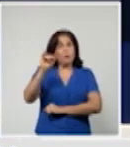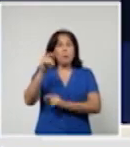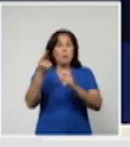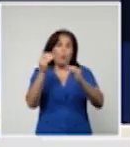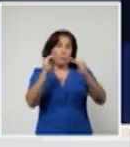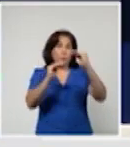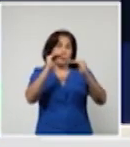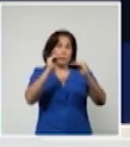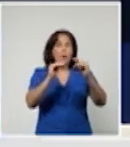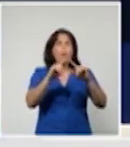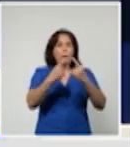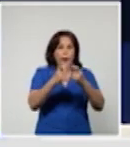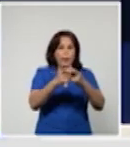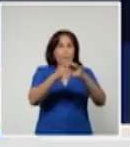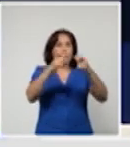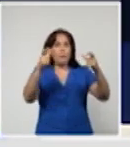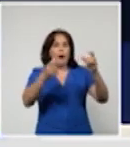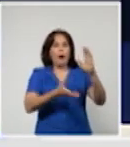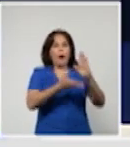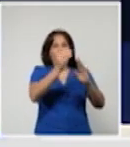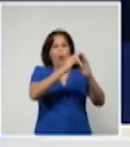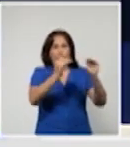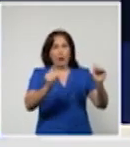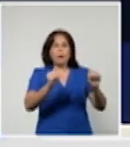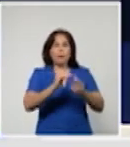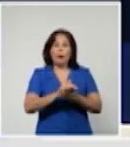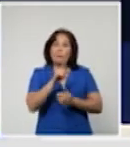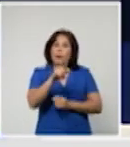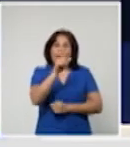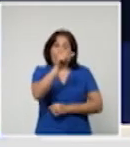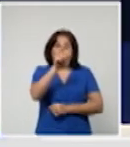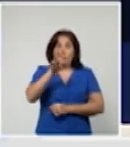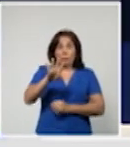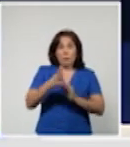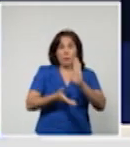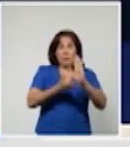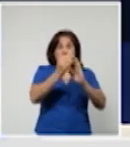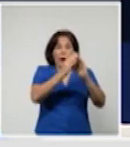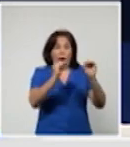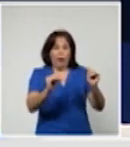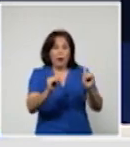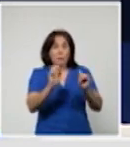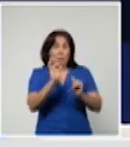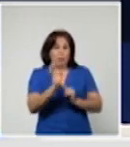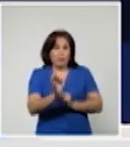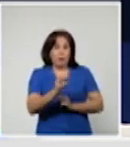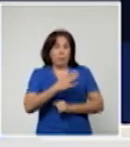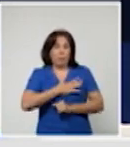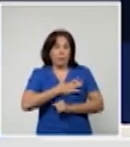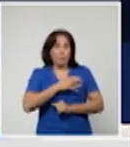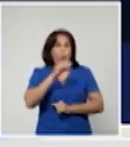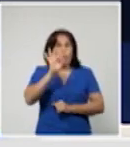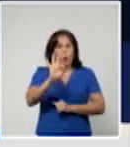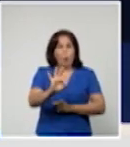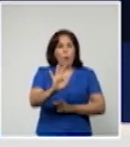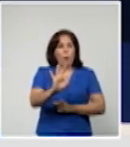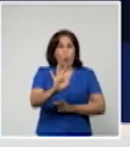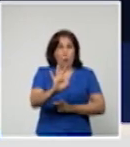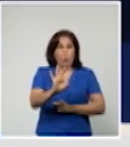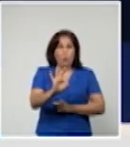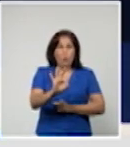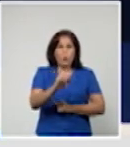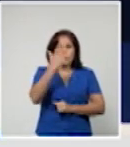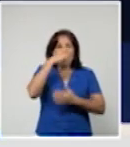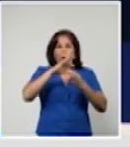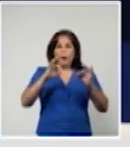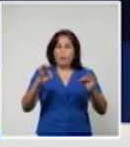people were diagnosed with the virus than were discharged from hospital, there was still a higher number of discharges than we have